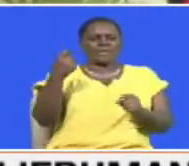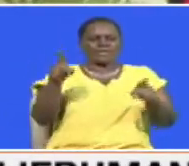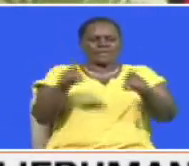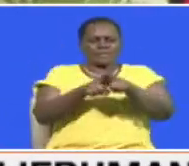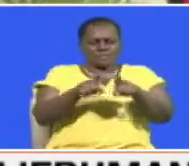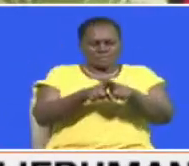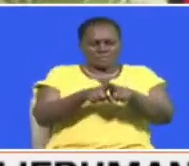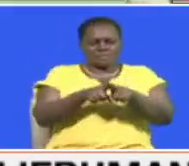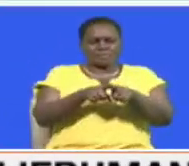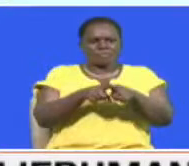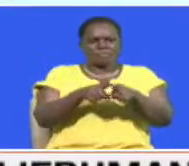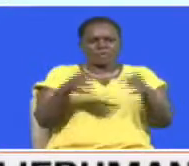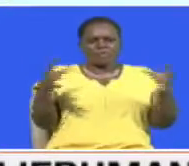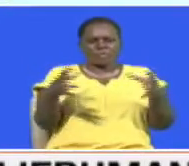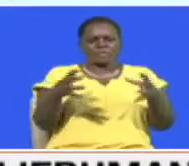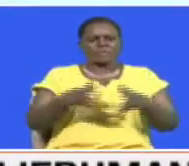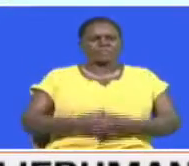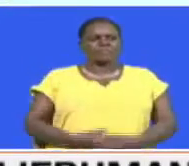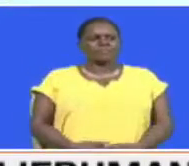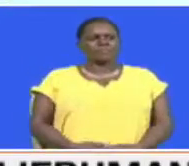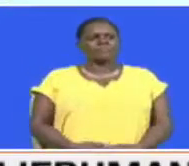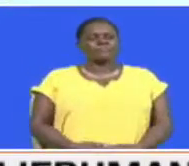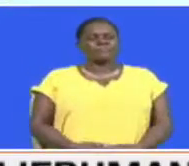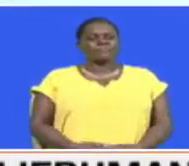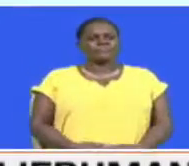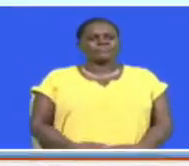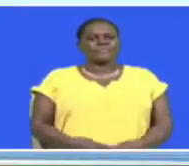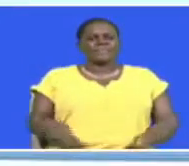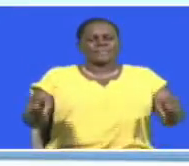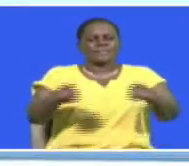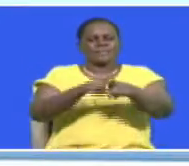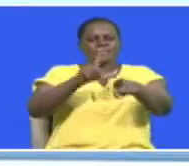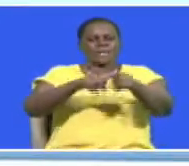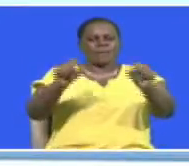of our economy. Wakati hayo kijiri, huduma za